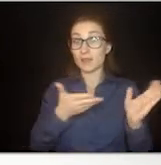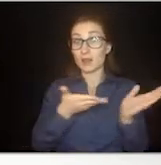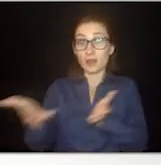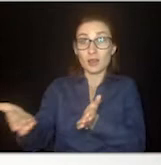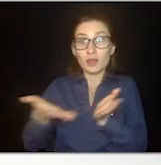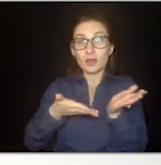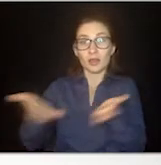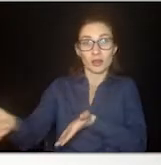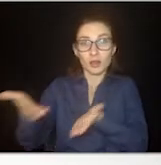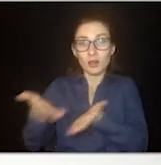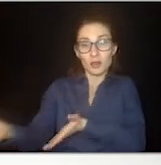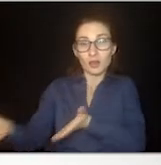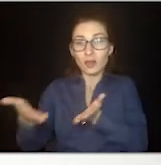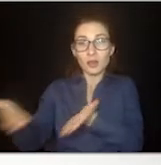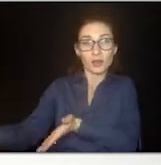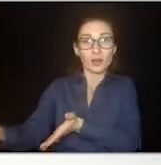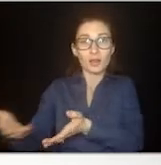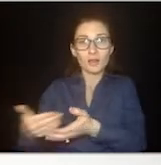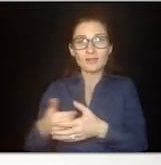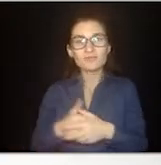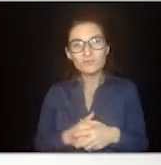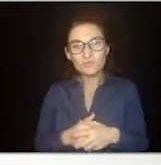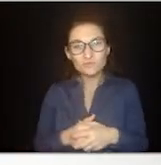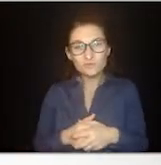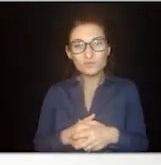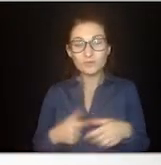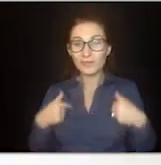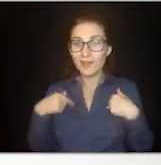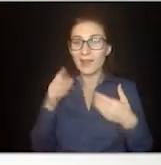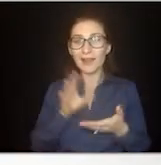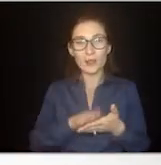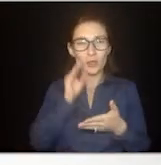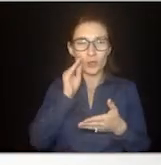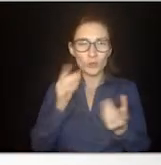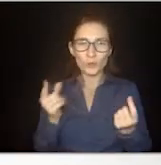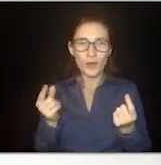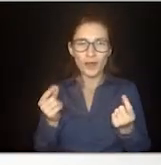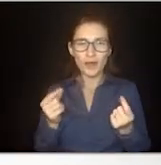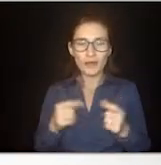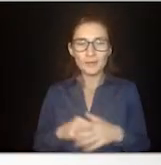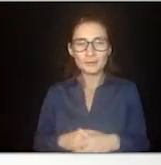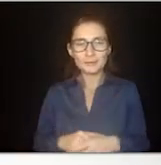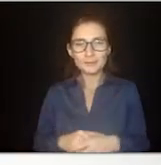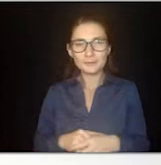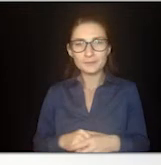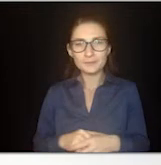they continue to serve me that, then what do I learn?